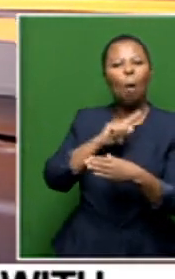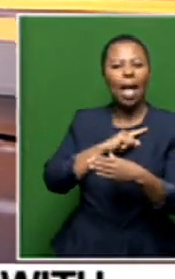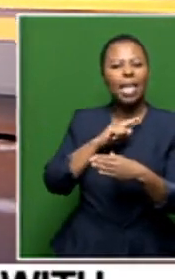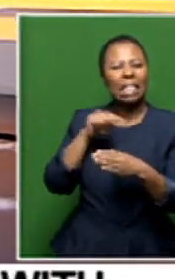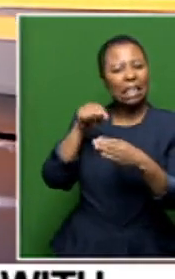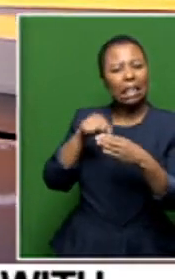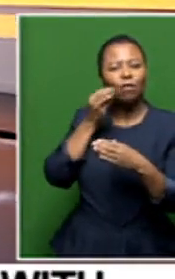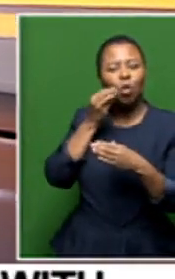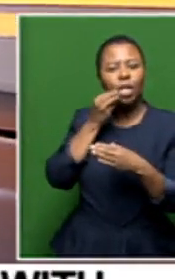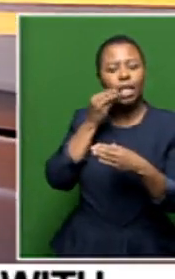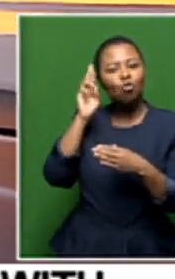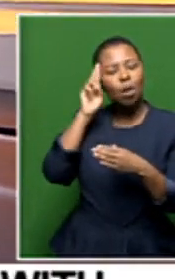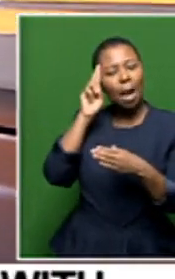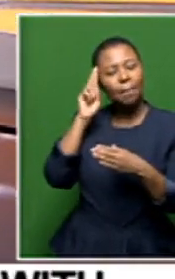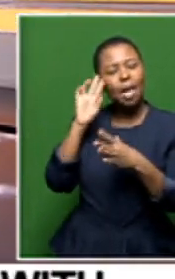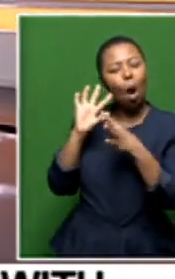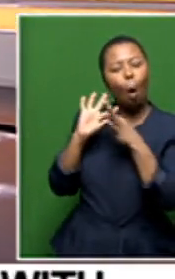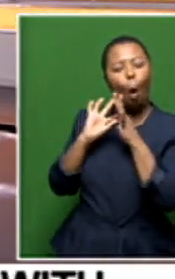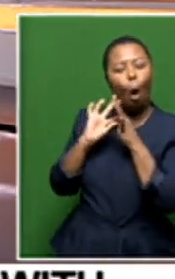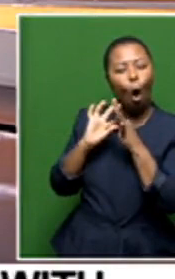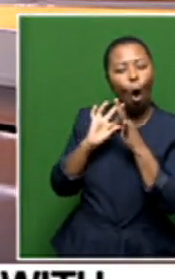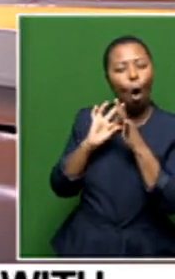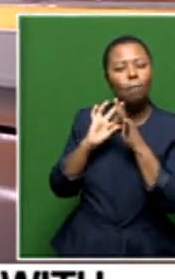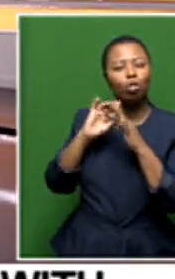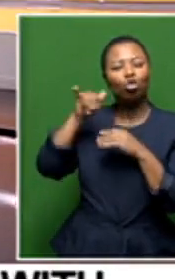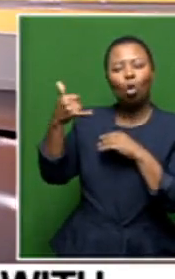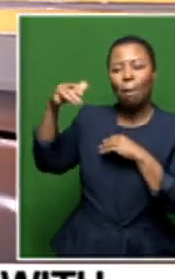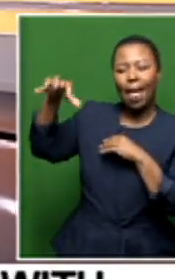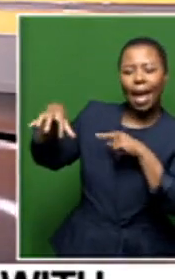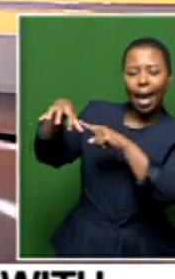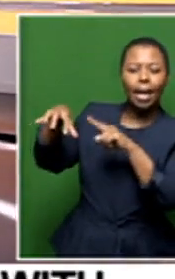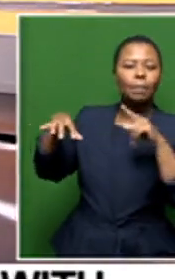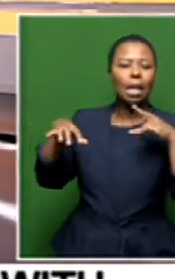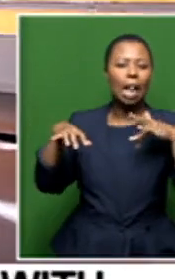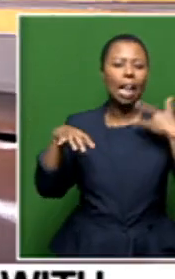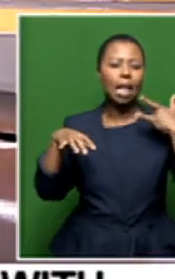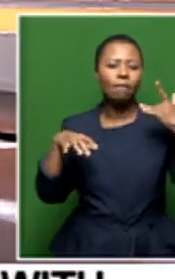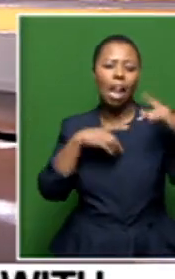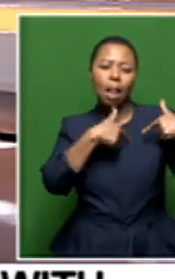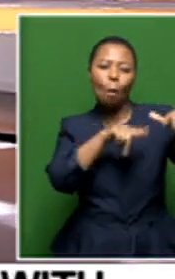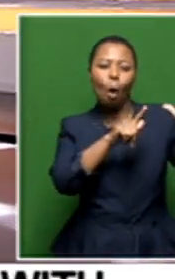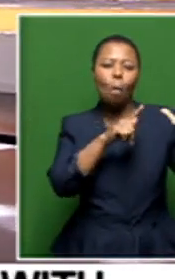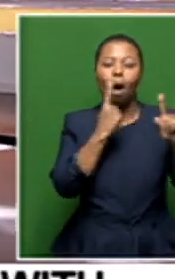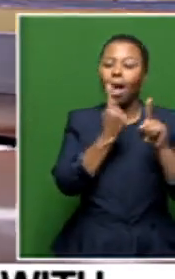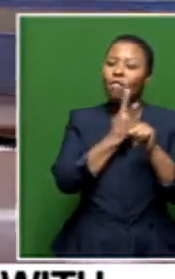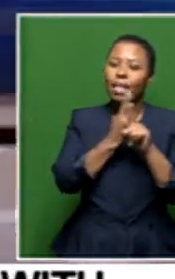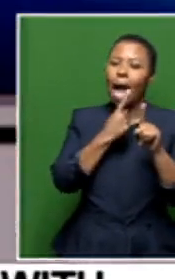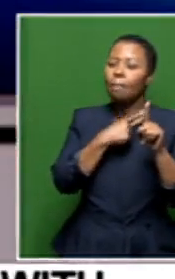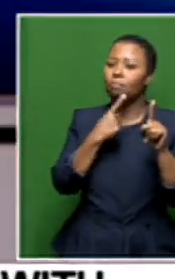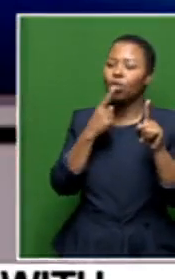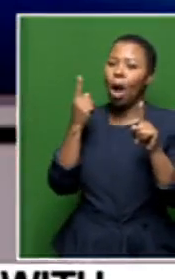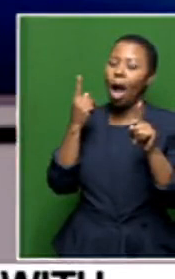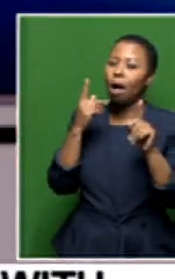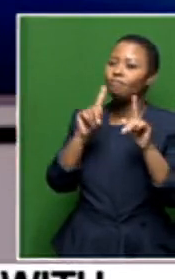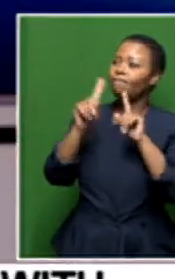home. Living in Joburg, home being Limpopo. Every time you miss home, you think about what is it that